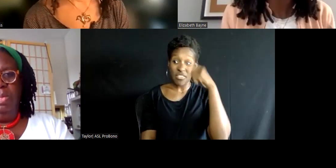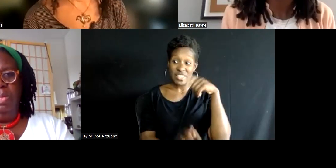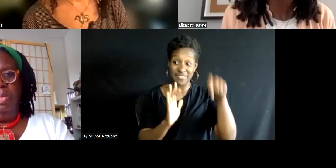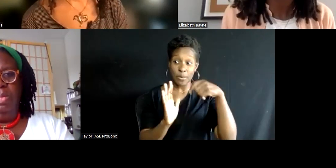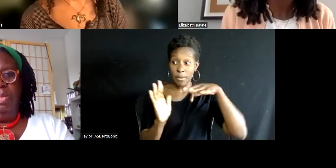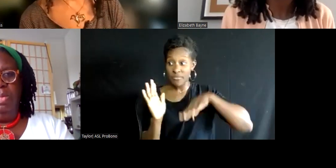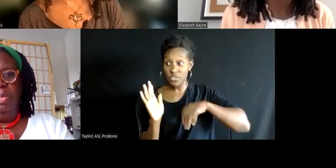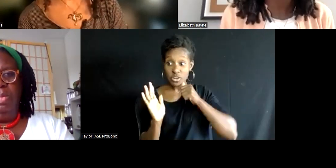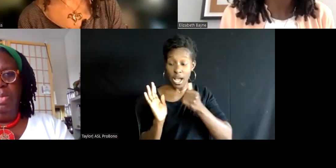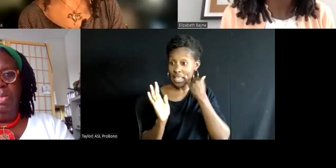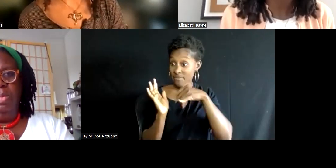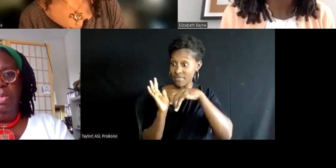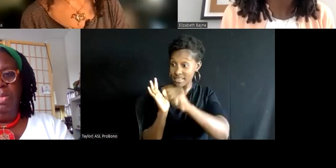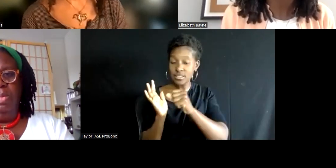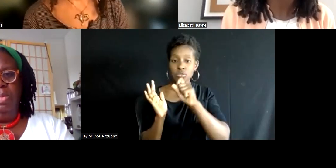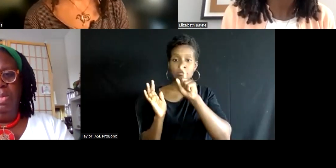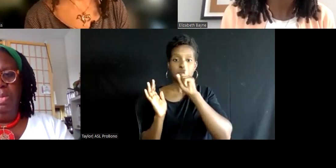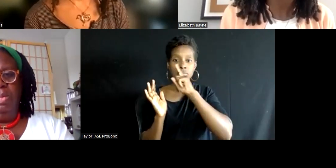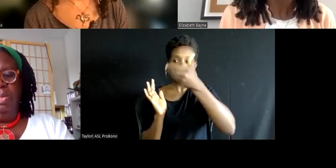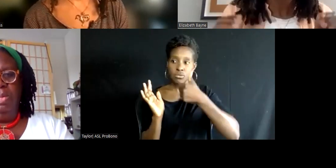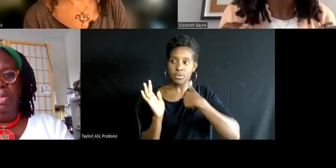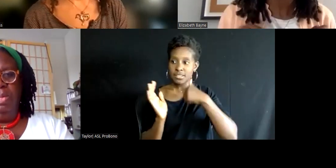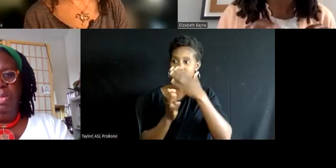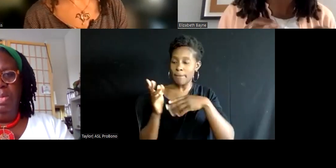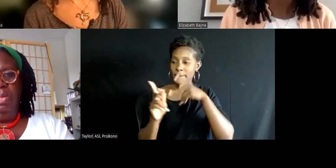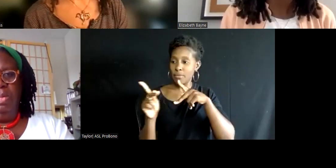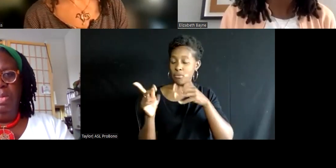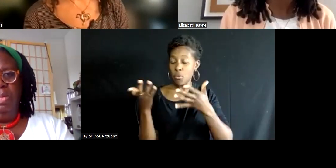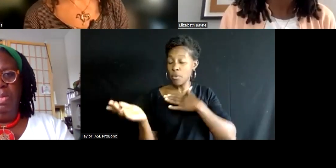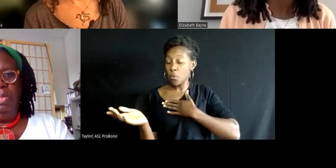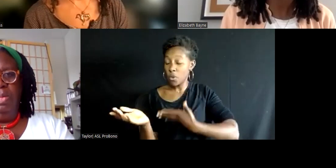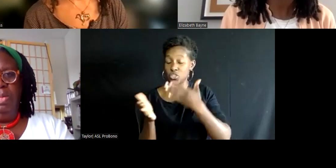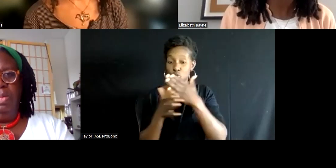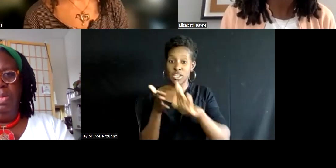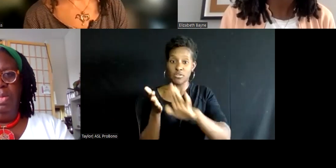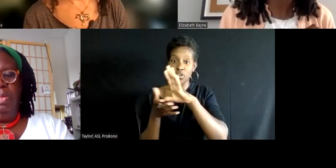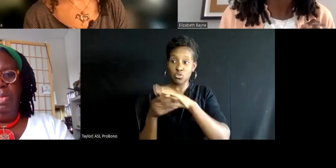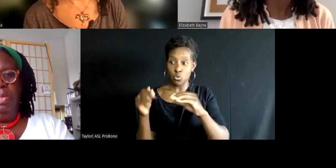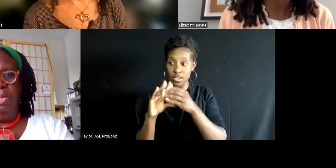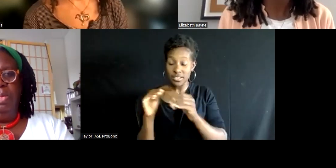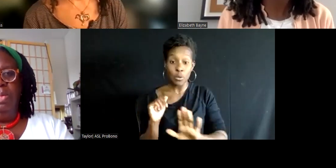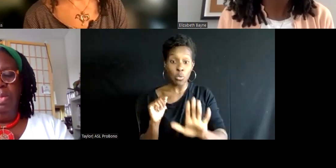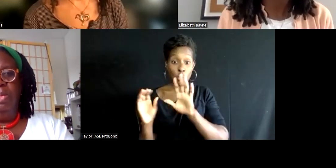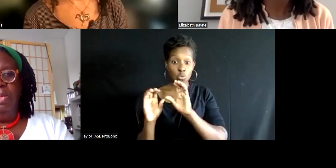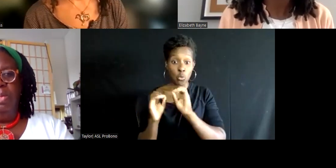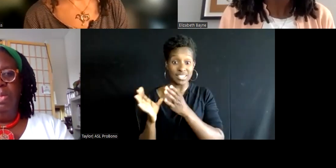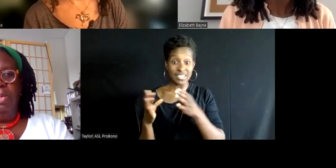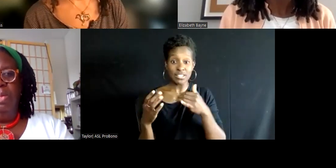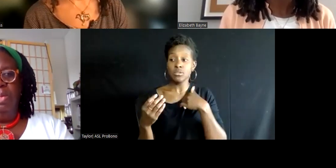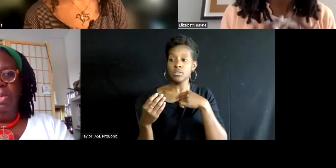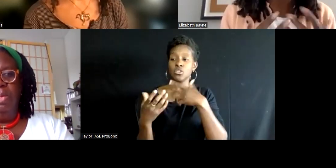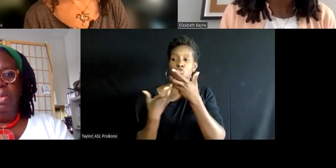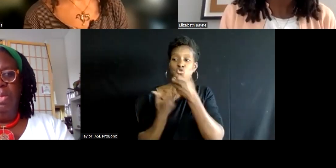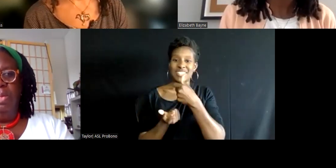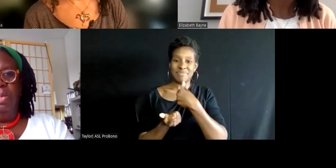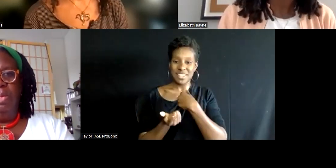could they introduce me to some folks who might be willing to share their stories. And so those organizations trusted me enough to make those introductions. And